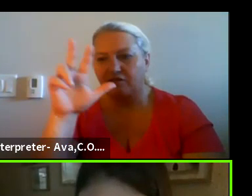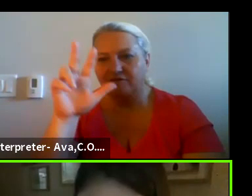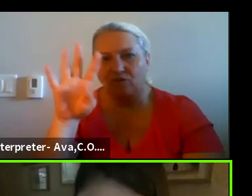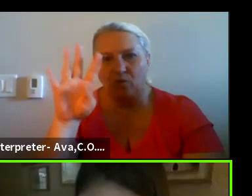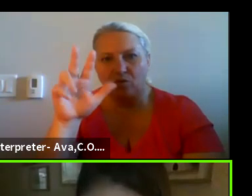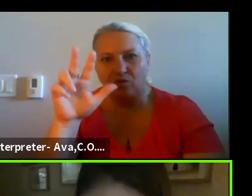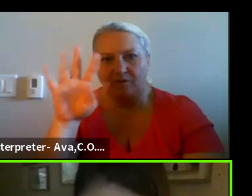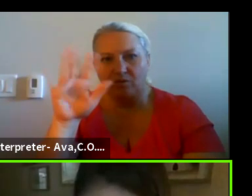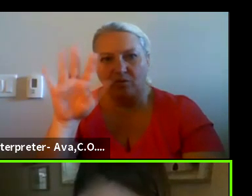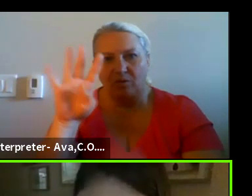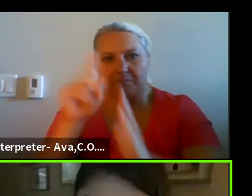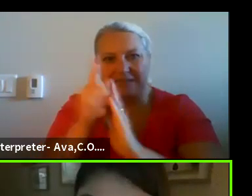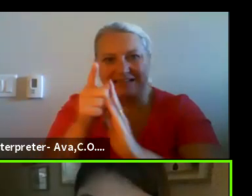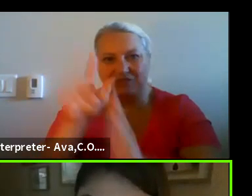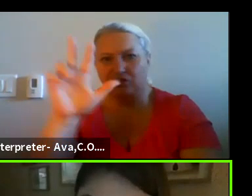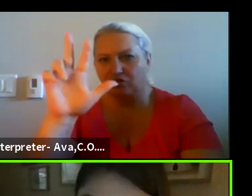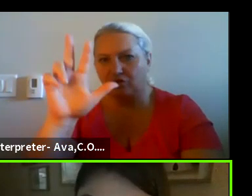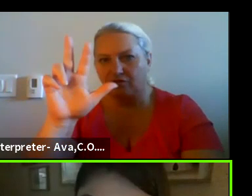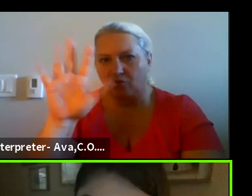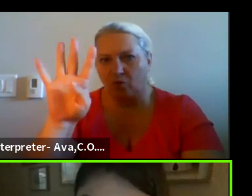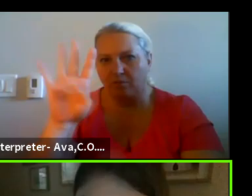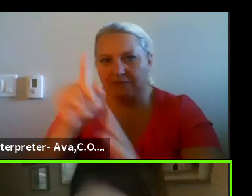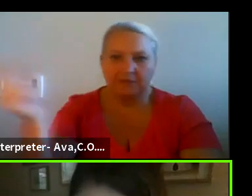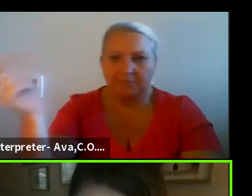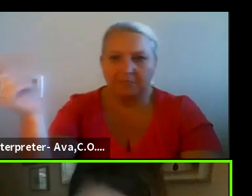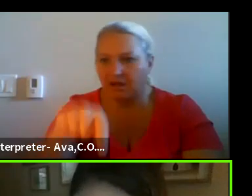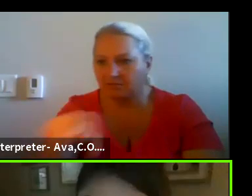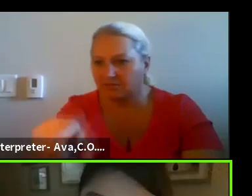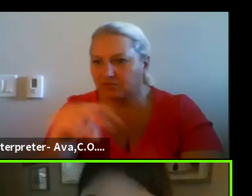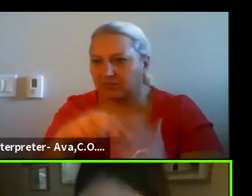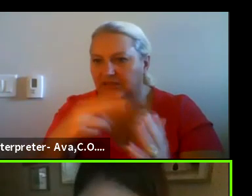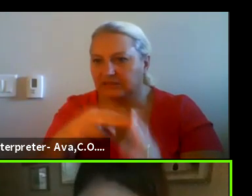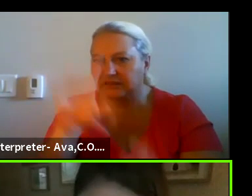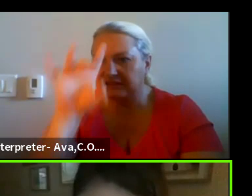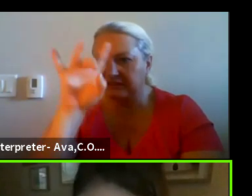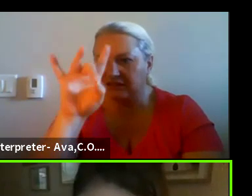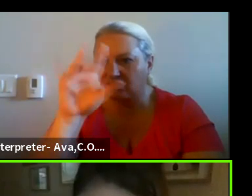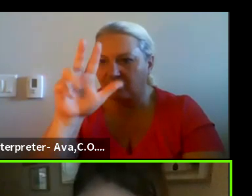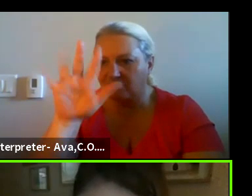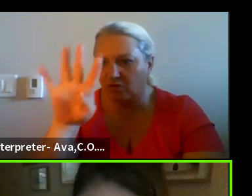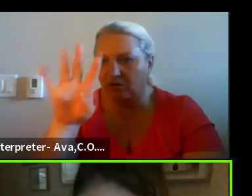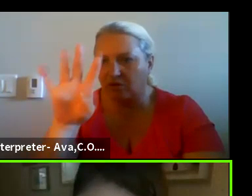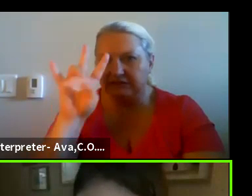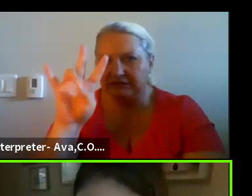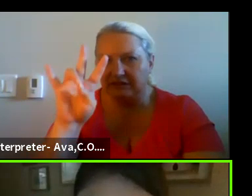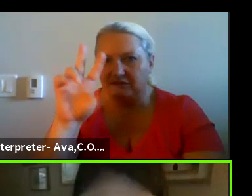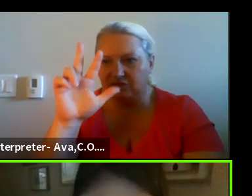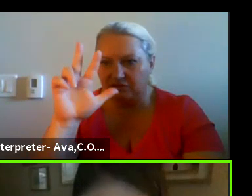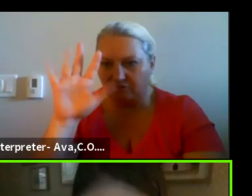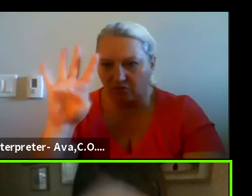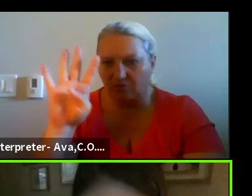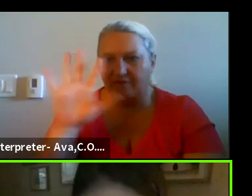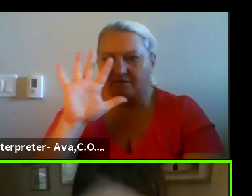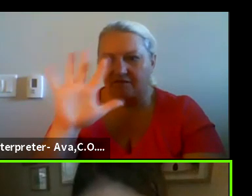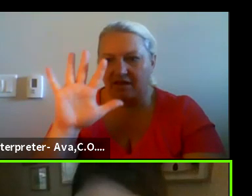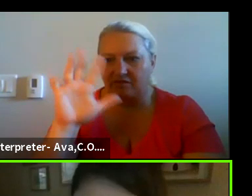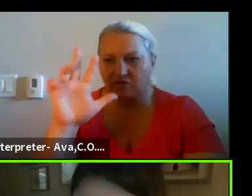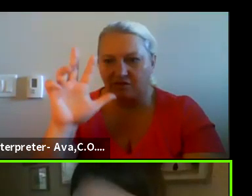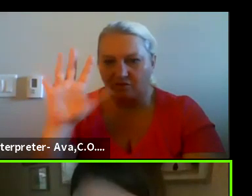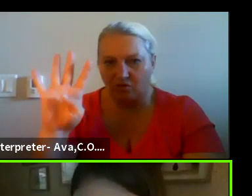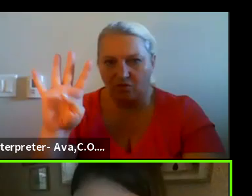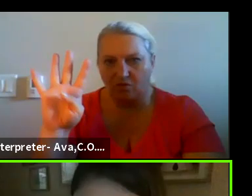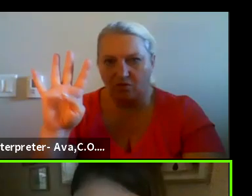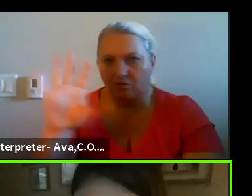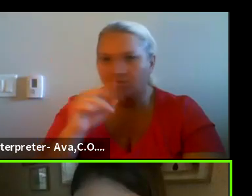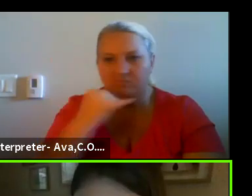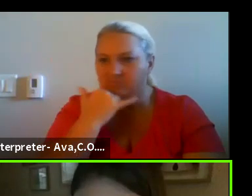34 after. We'll come back at 34 after. So 8:34 p.m., 7:34 p.m., 5:34. Nope,